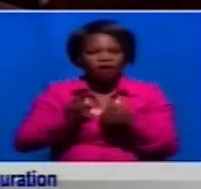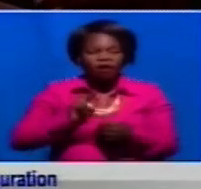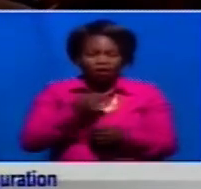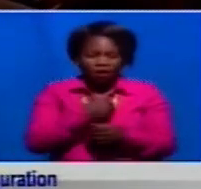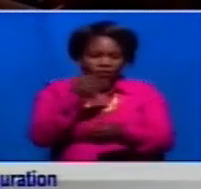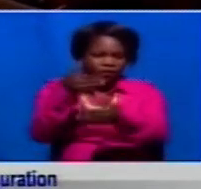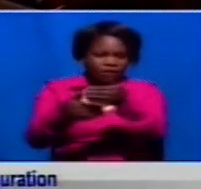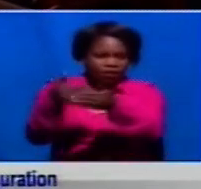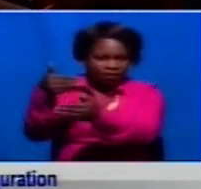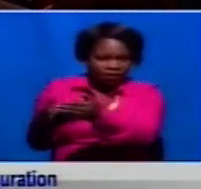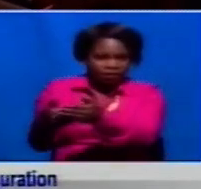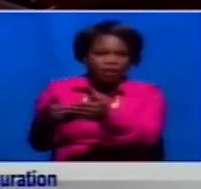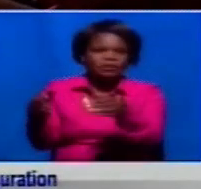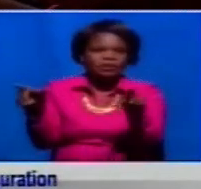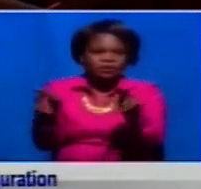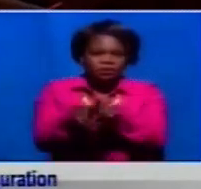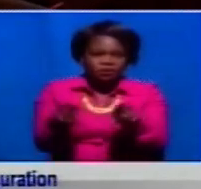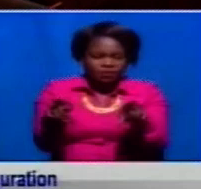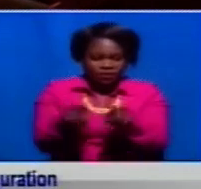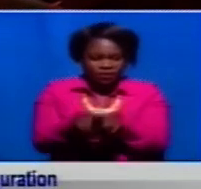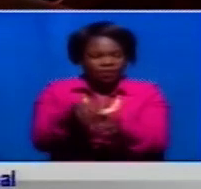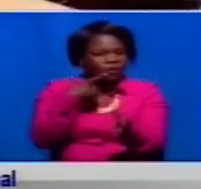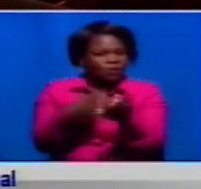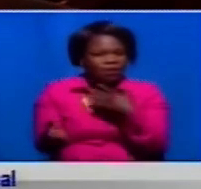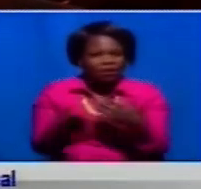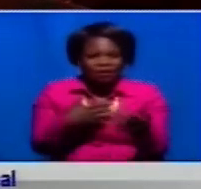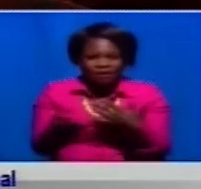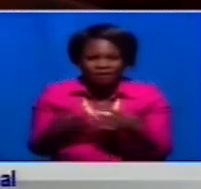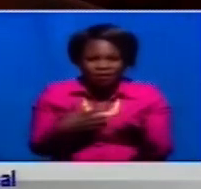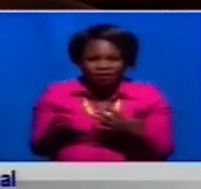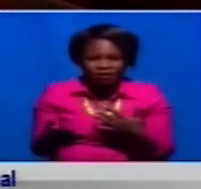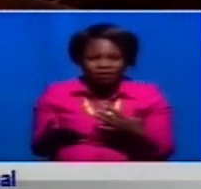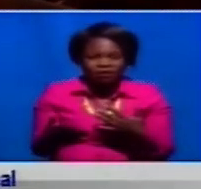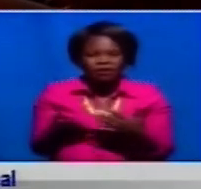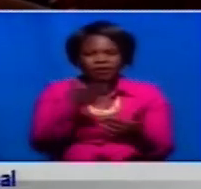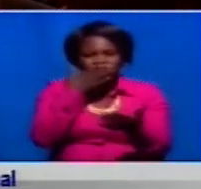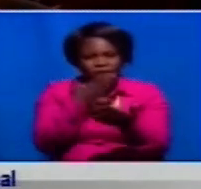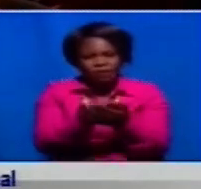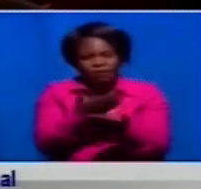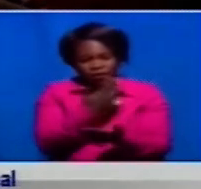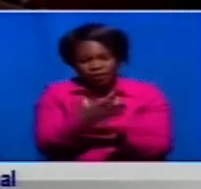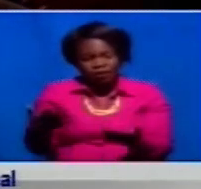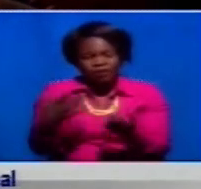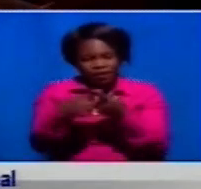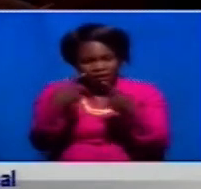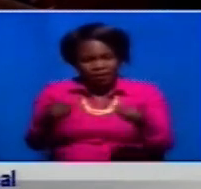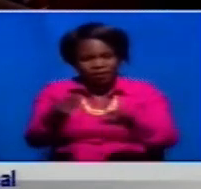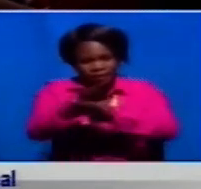neighbors, and therefore whatever good thing happens in